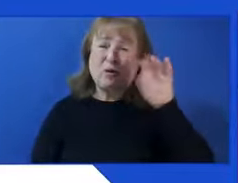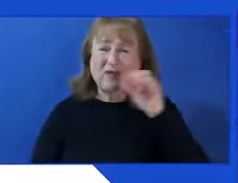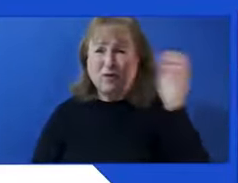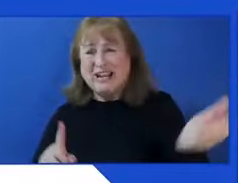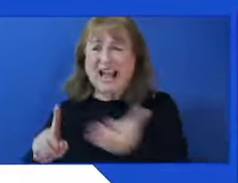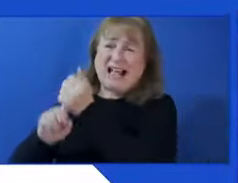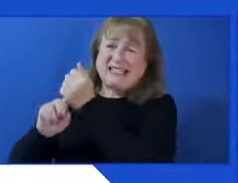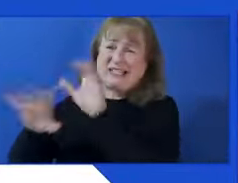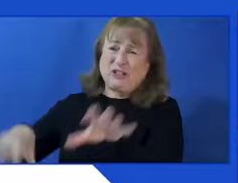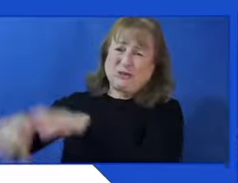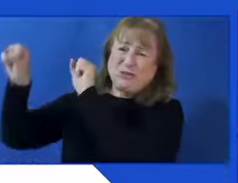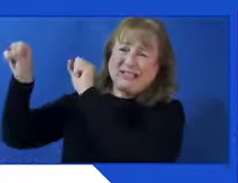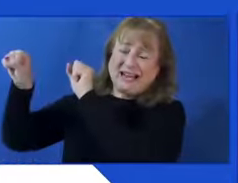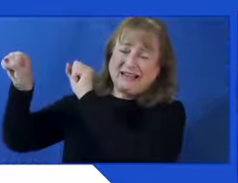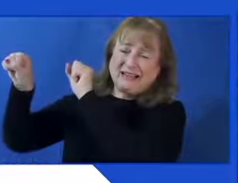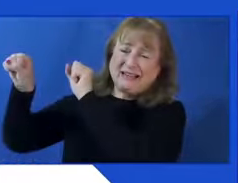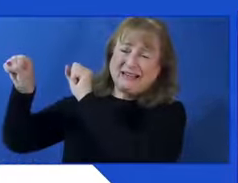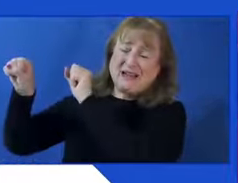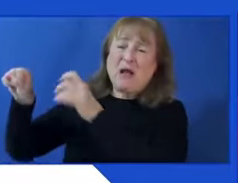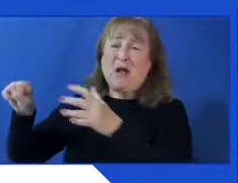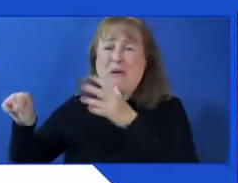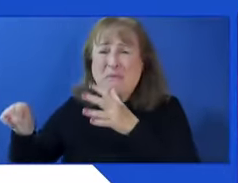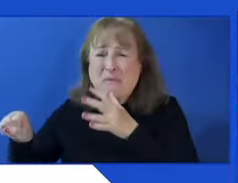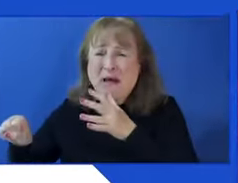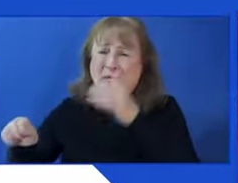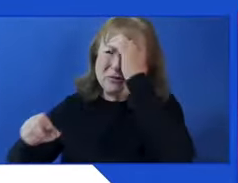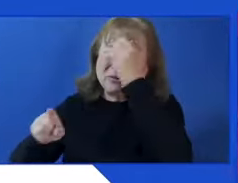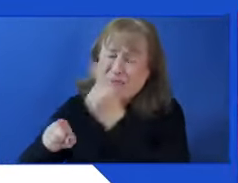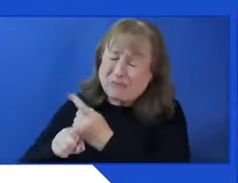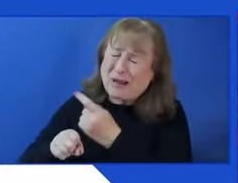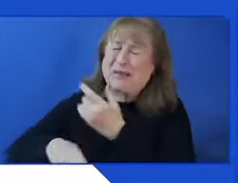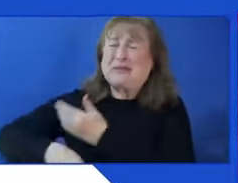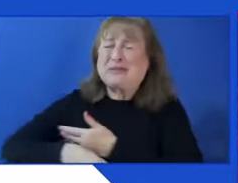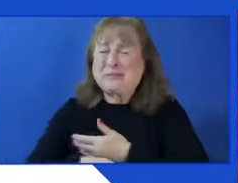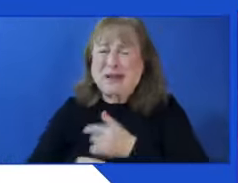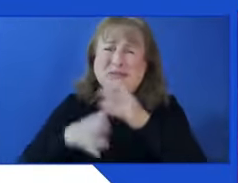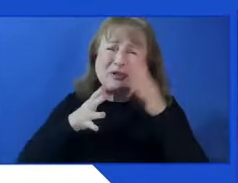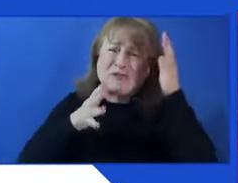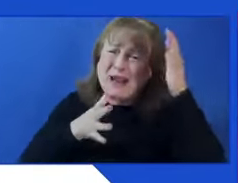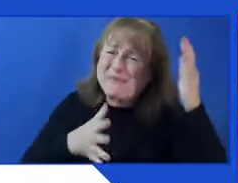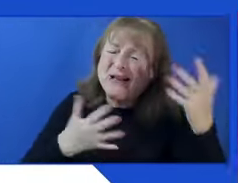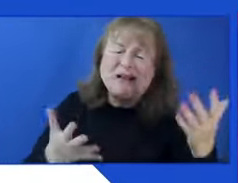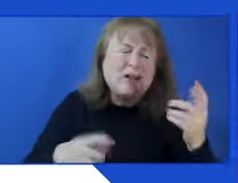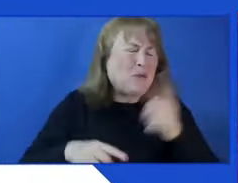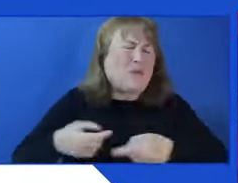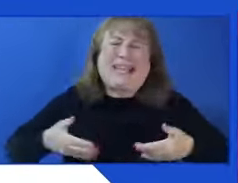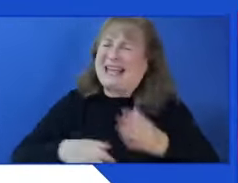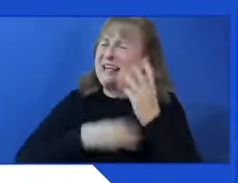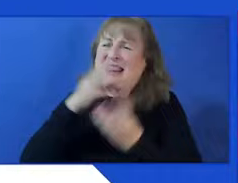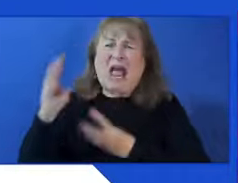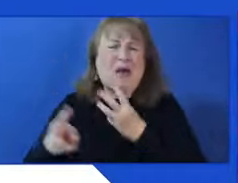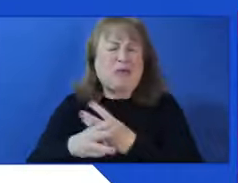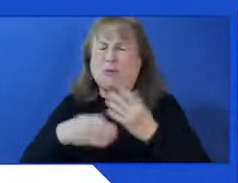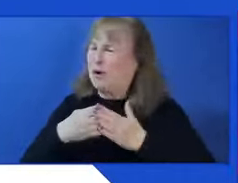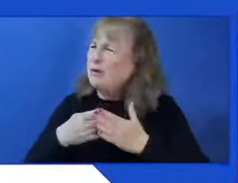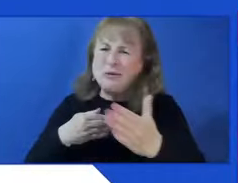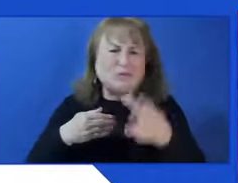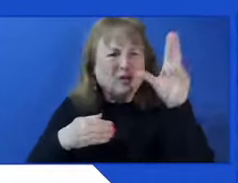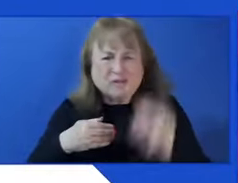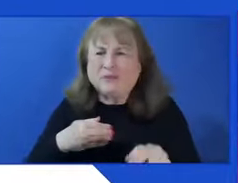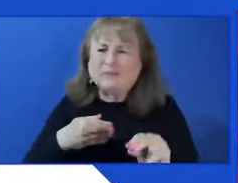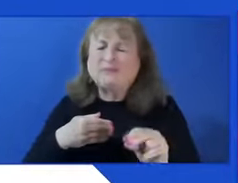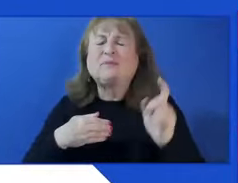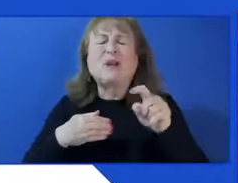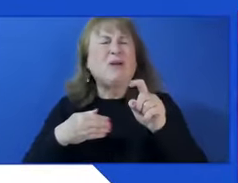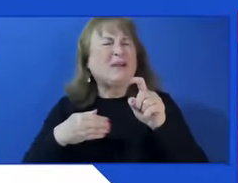Were taken. Mothers, brothers, babies, grandmothers, we cannot allow the world to move on. We must